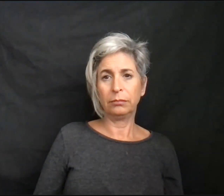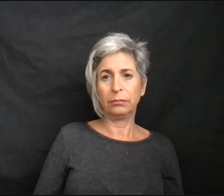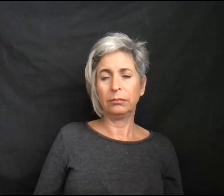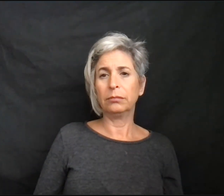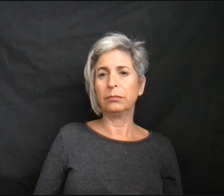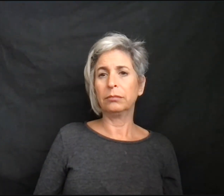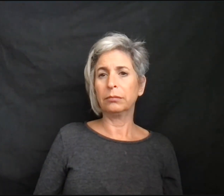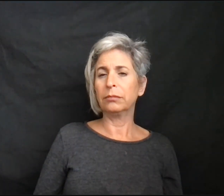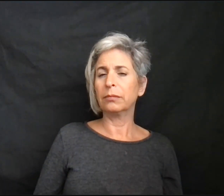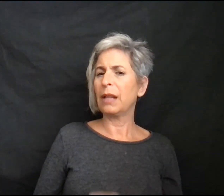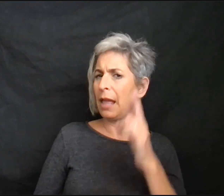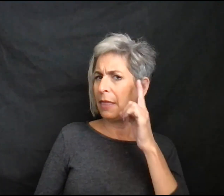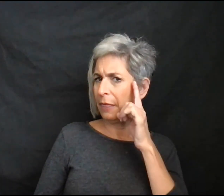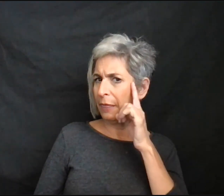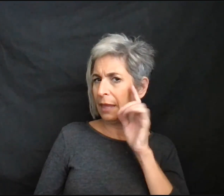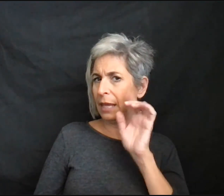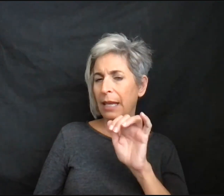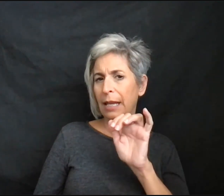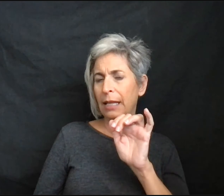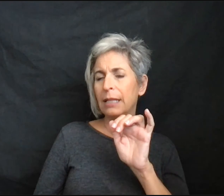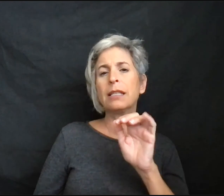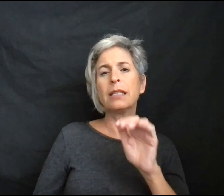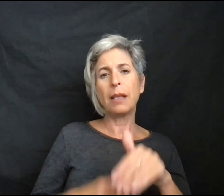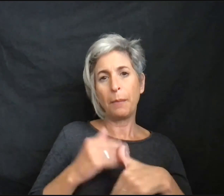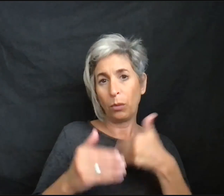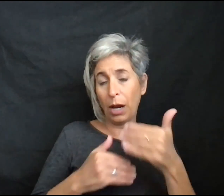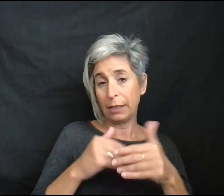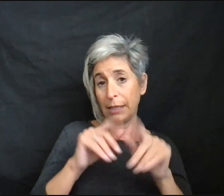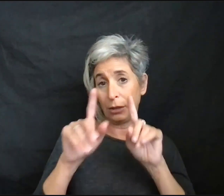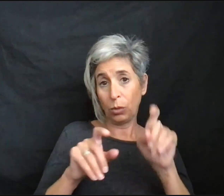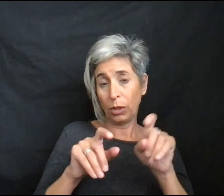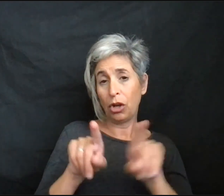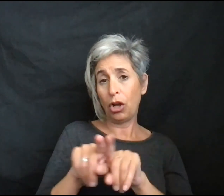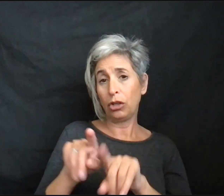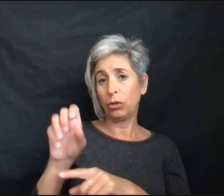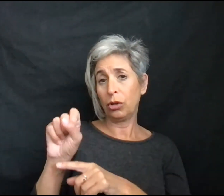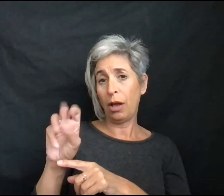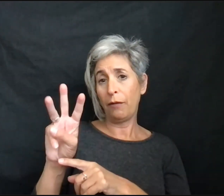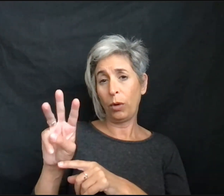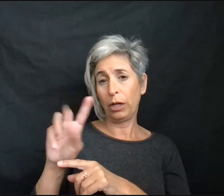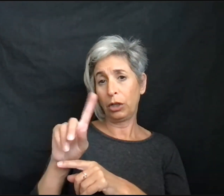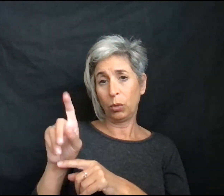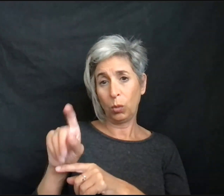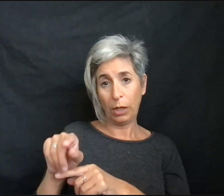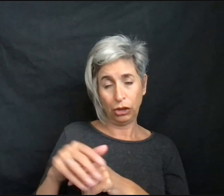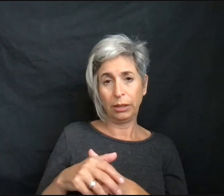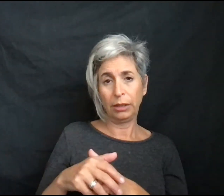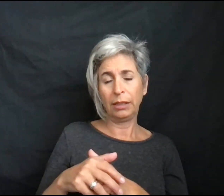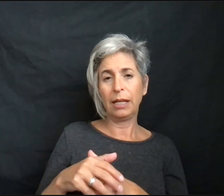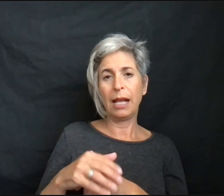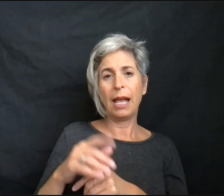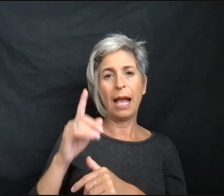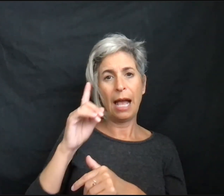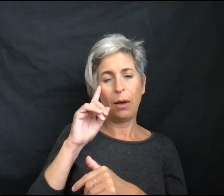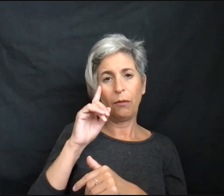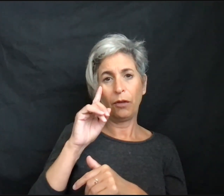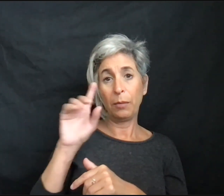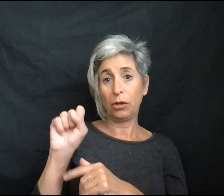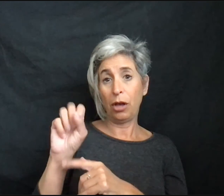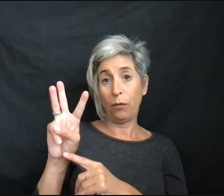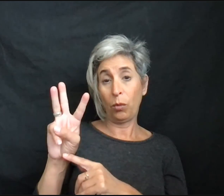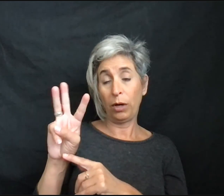I think this is both a process question and a software question. I'll take it first from the software side